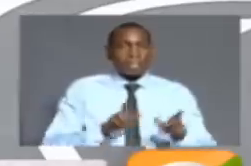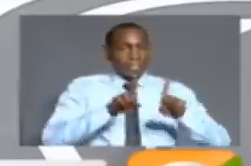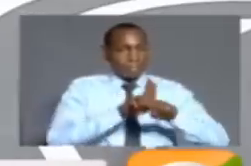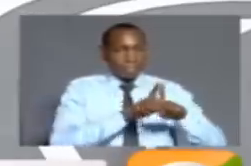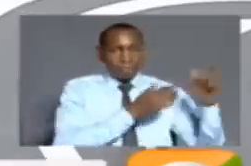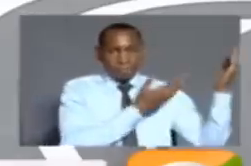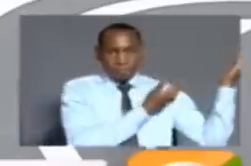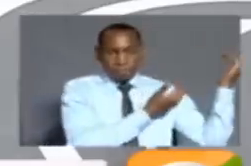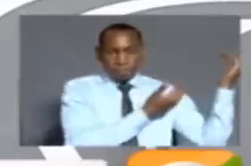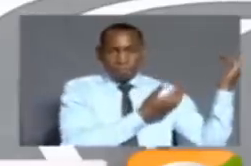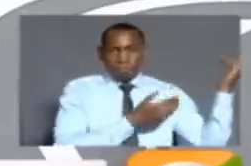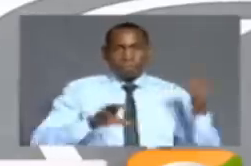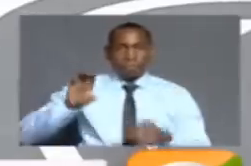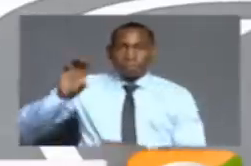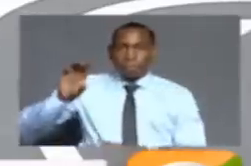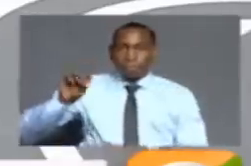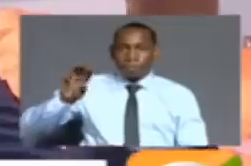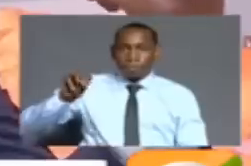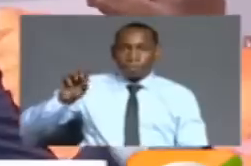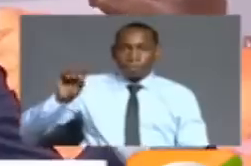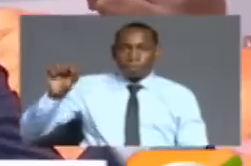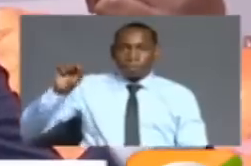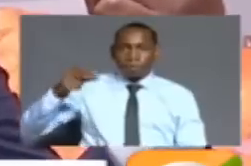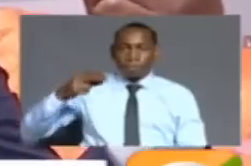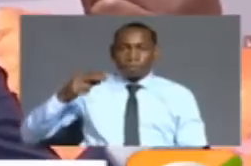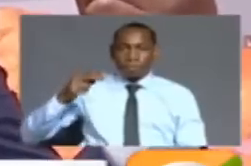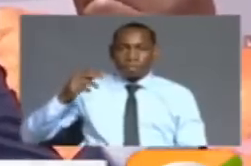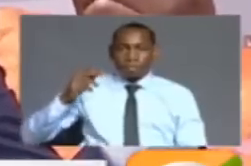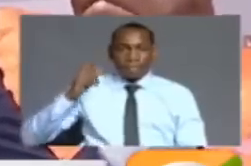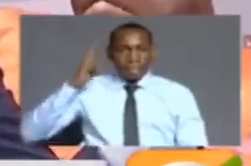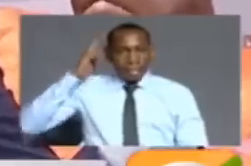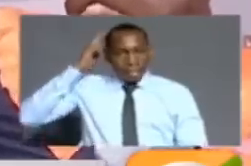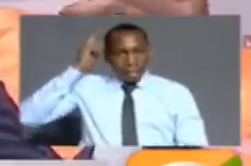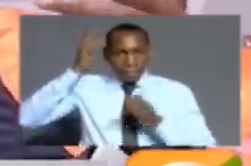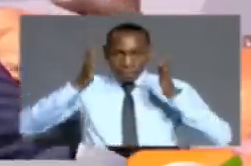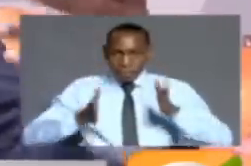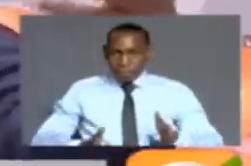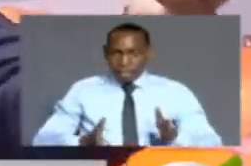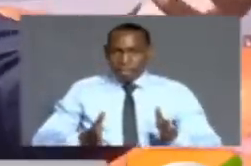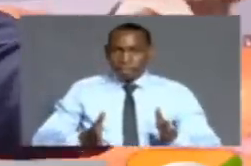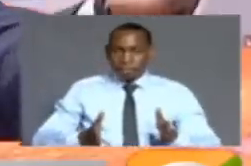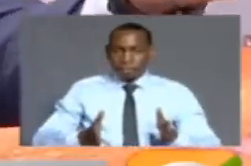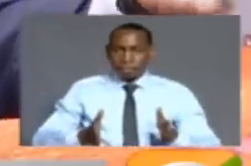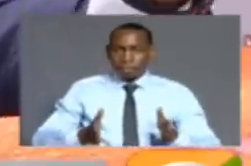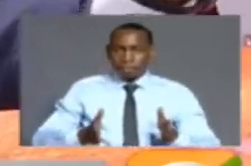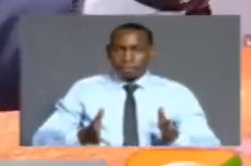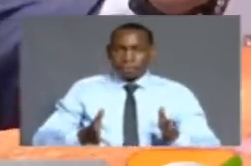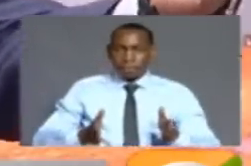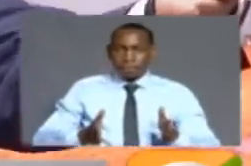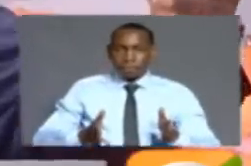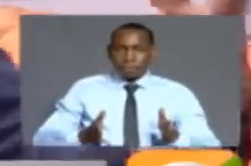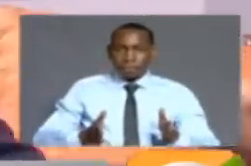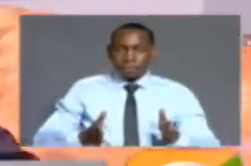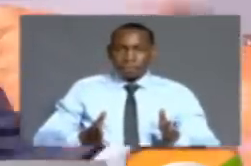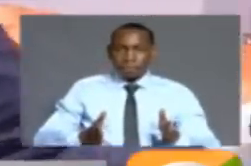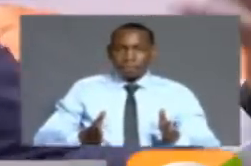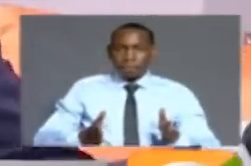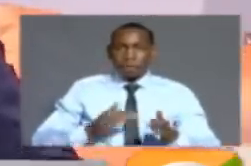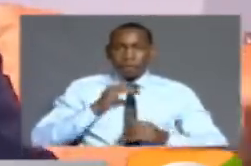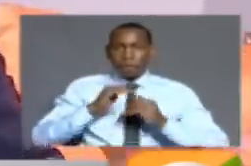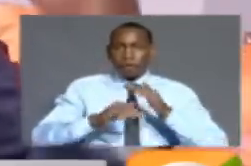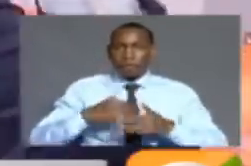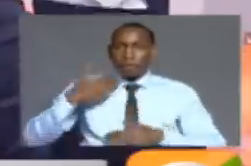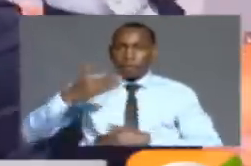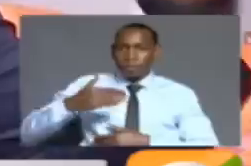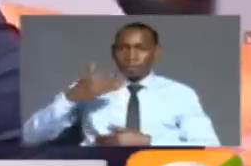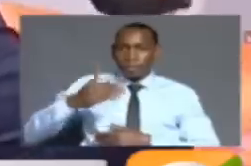that Omosh, you know, my Baba, yes, you know, with from Flair by Betty, will always be